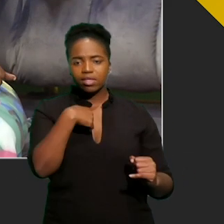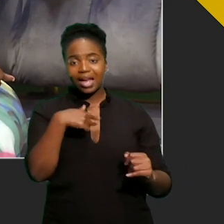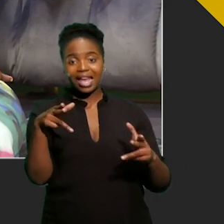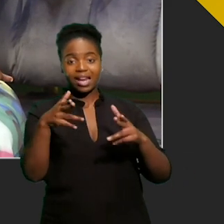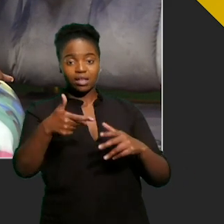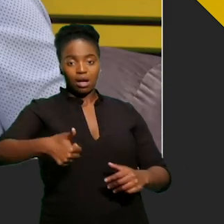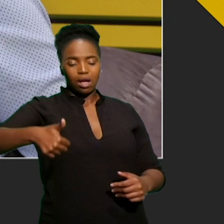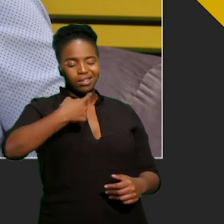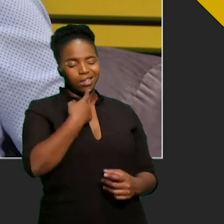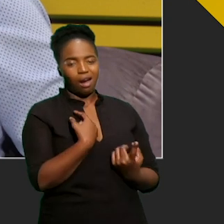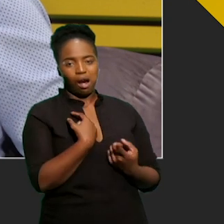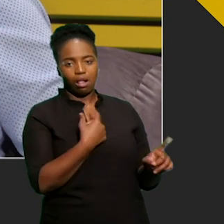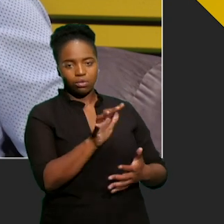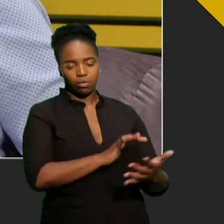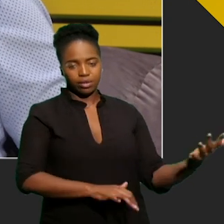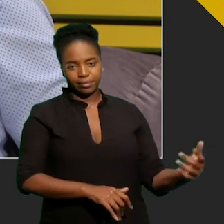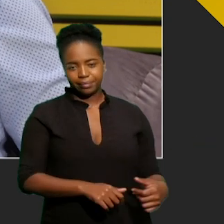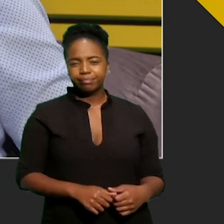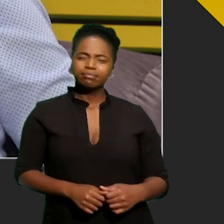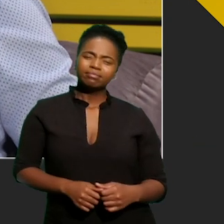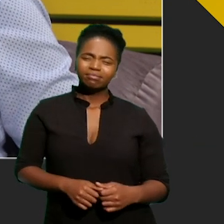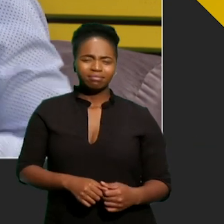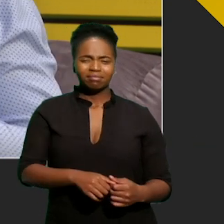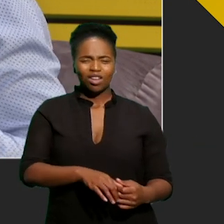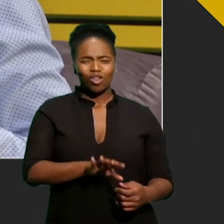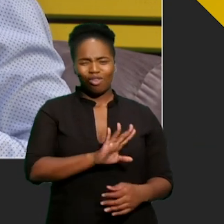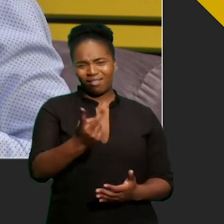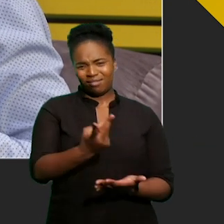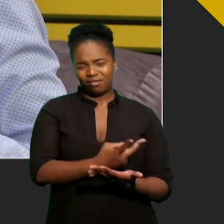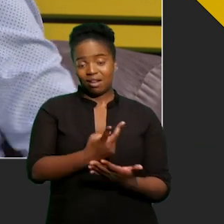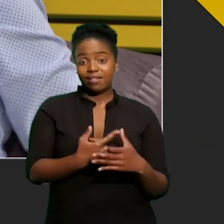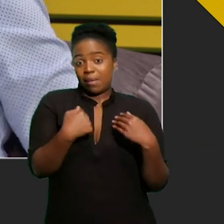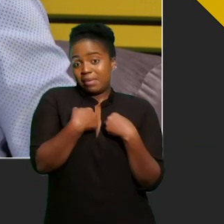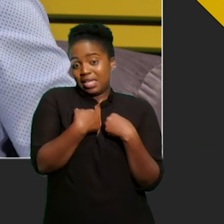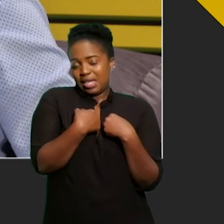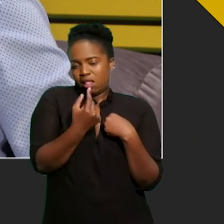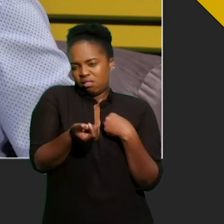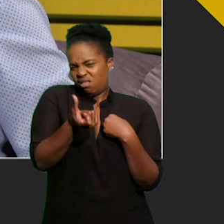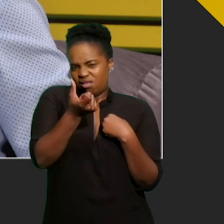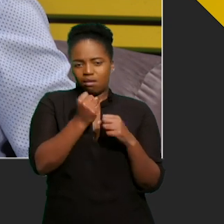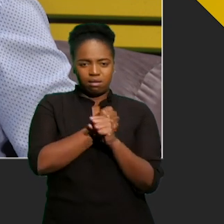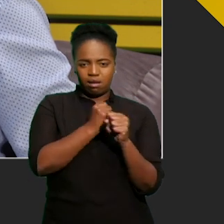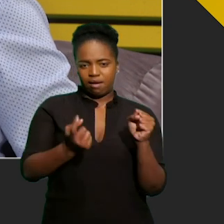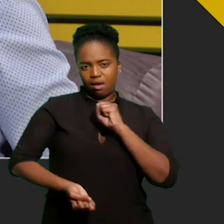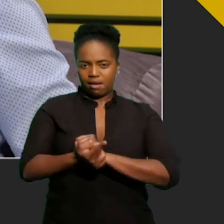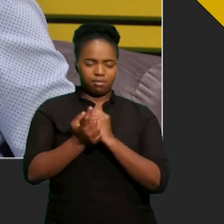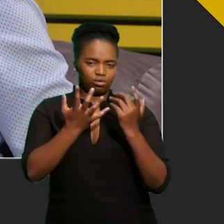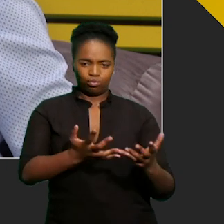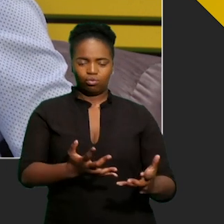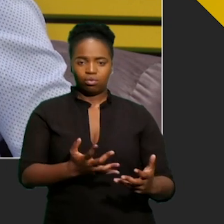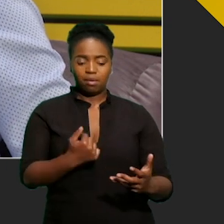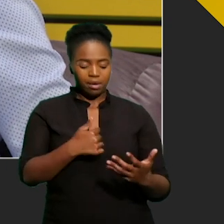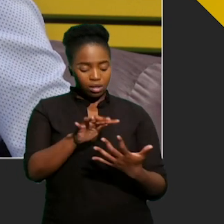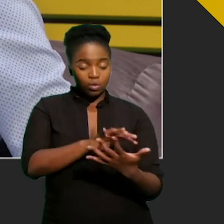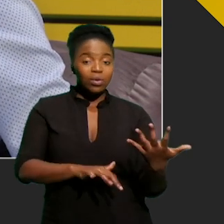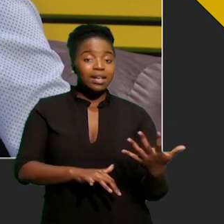story. Well, there are very rare chances like those. Well, at least let me speak for myself. There's never been a situation like that.